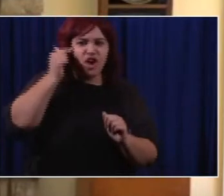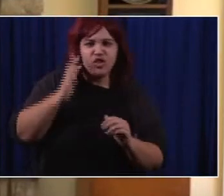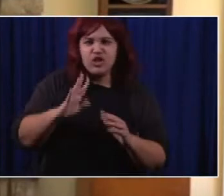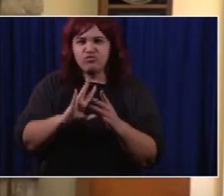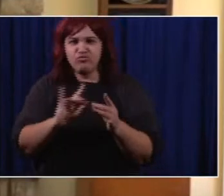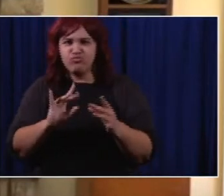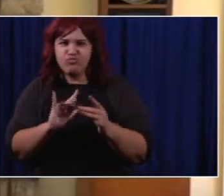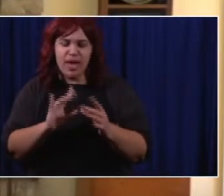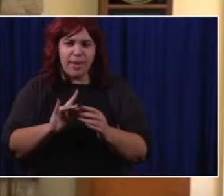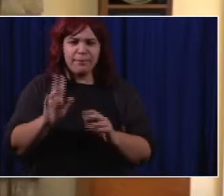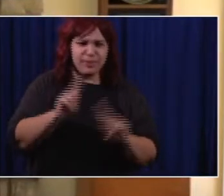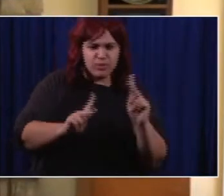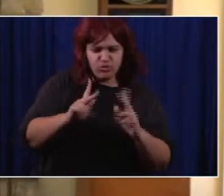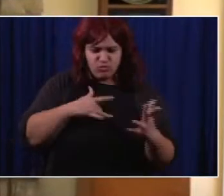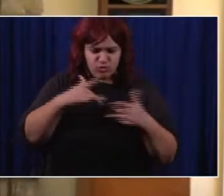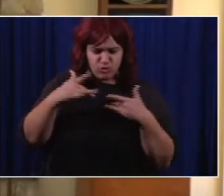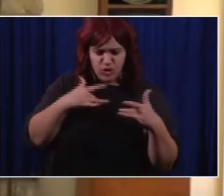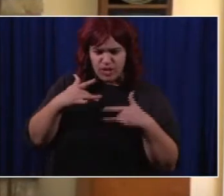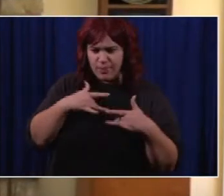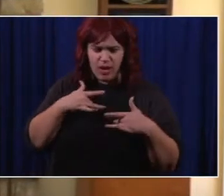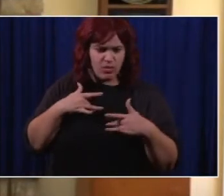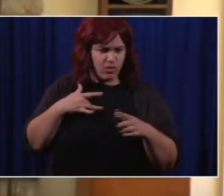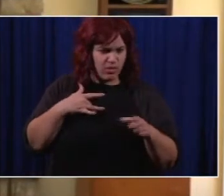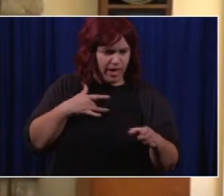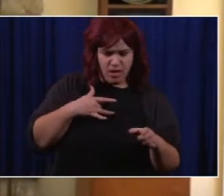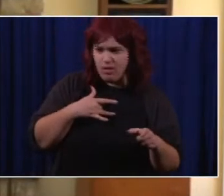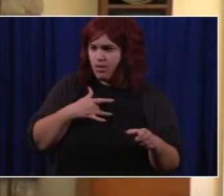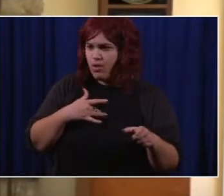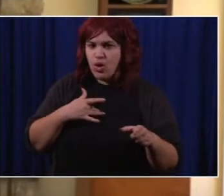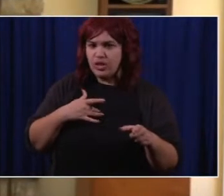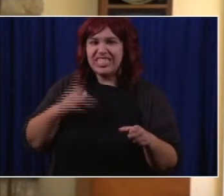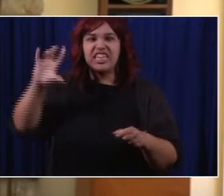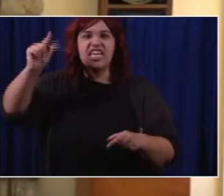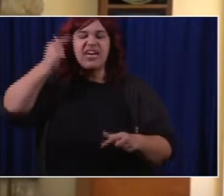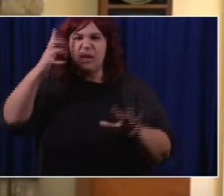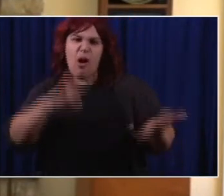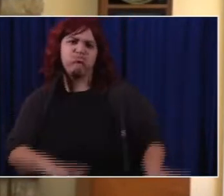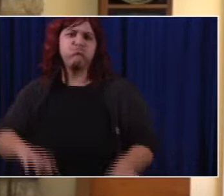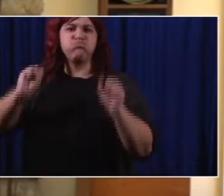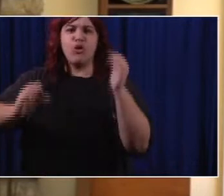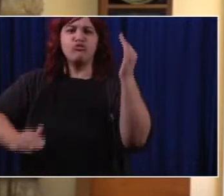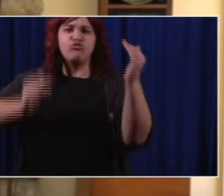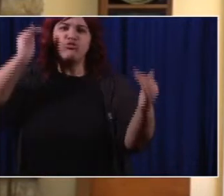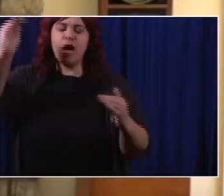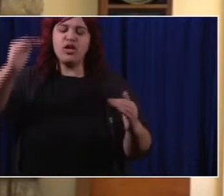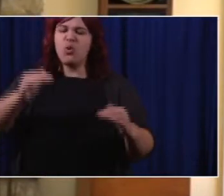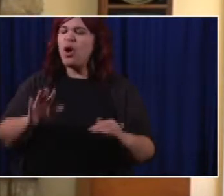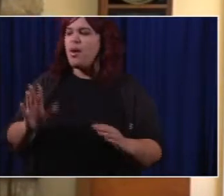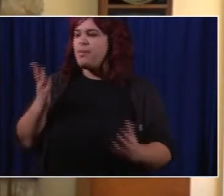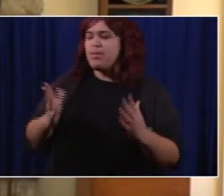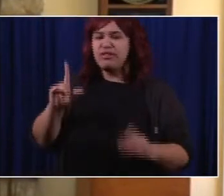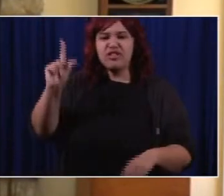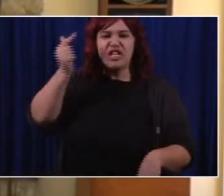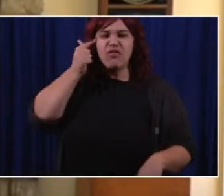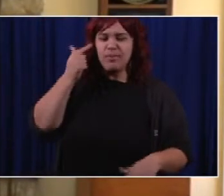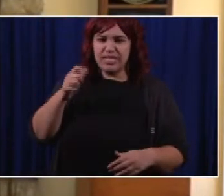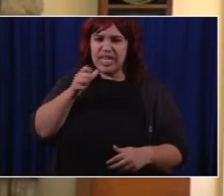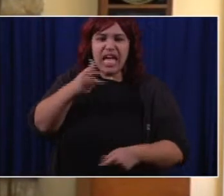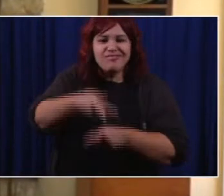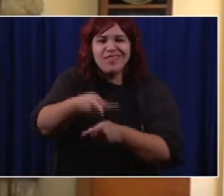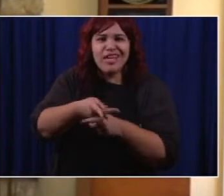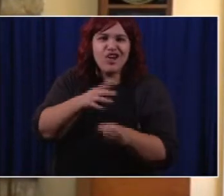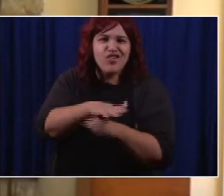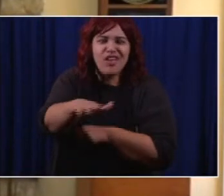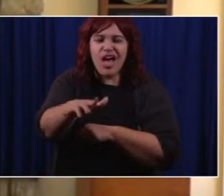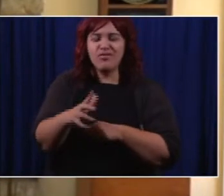the government and liberals that are more concerned about, not doing things for the equity of poor people in the states in terms of